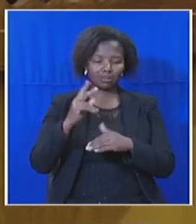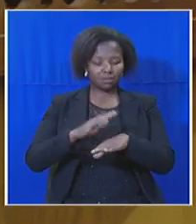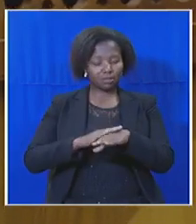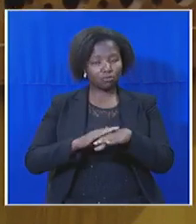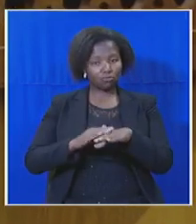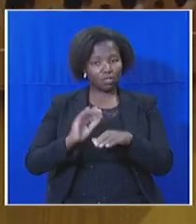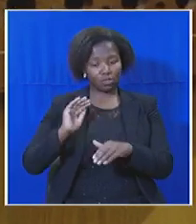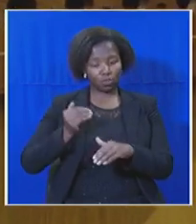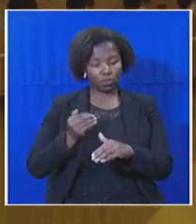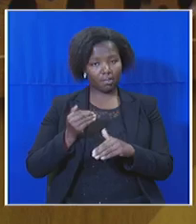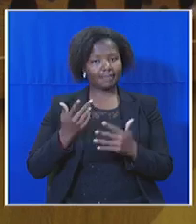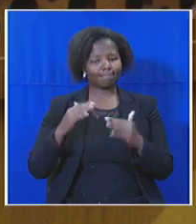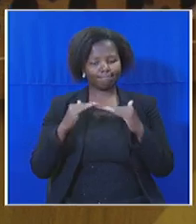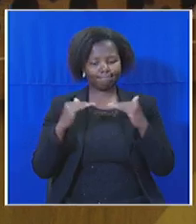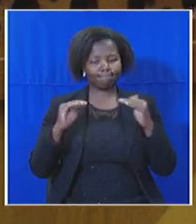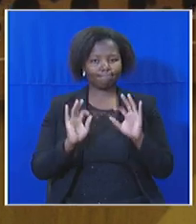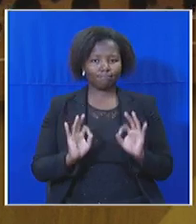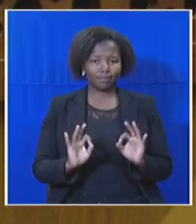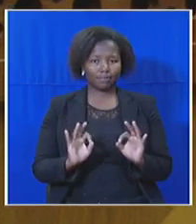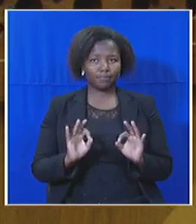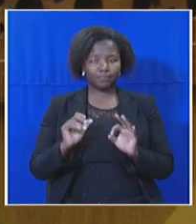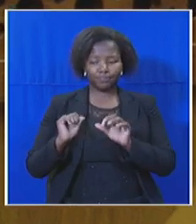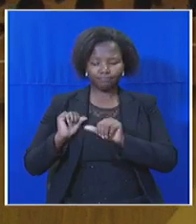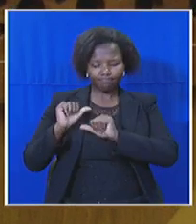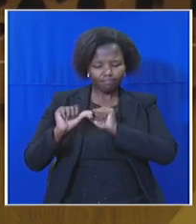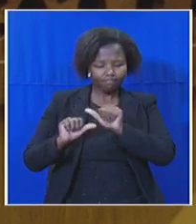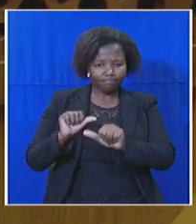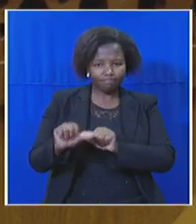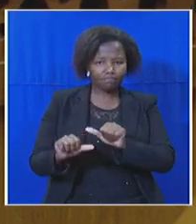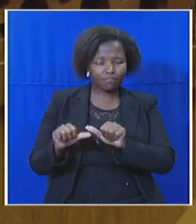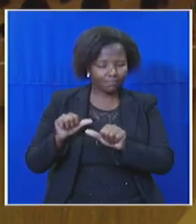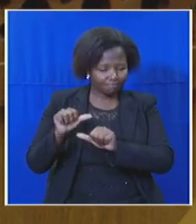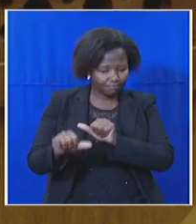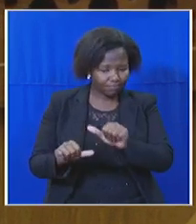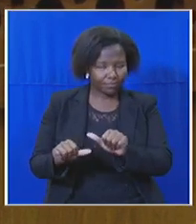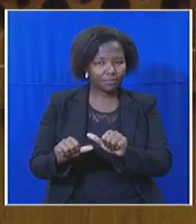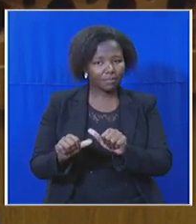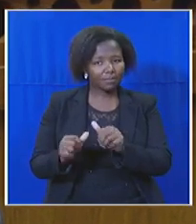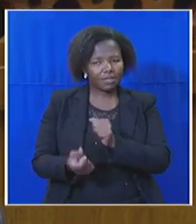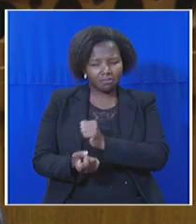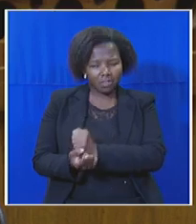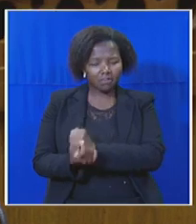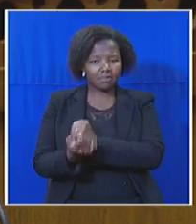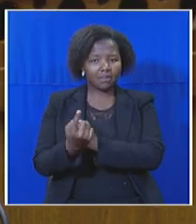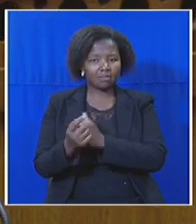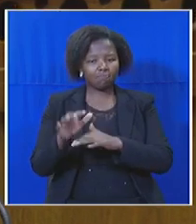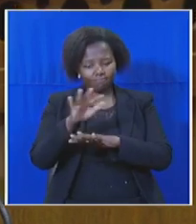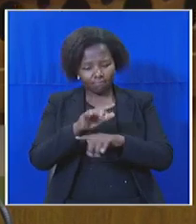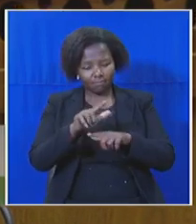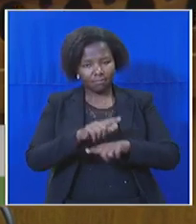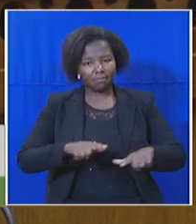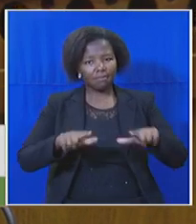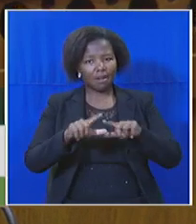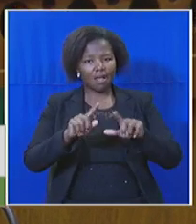Africa. Generation after generation, the people of our land have striven to reconfigure the